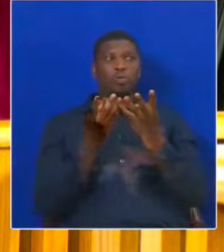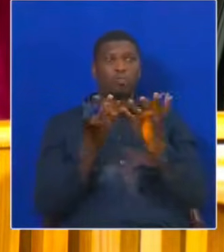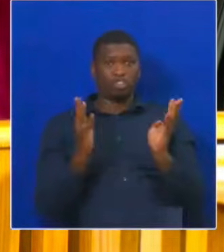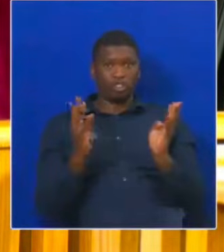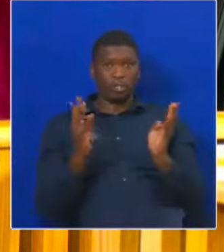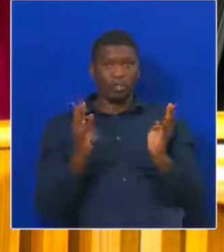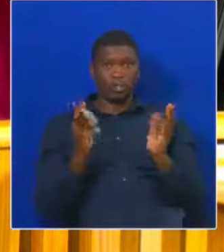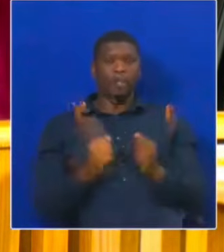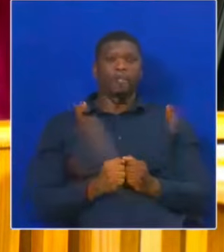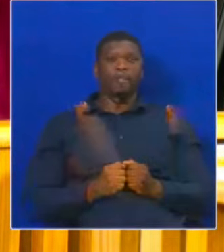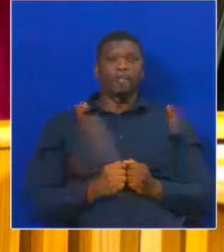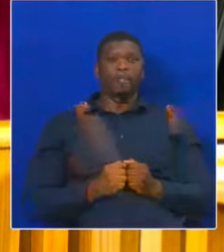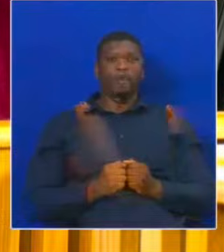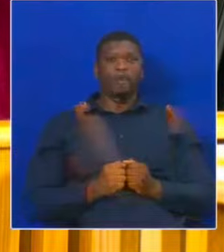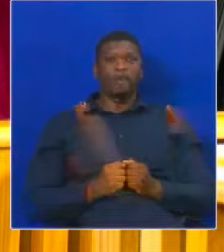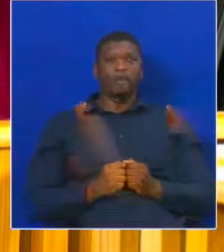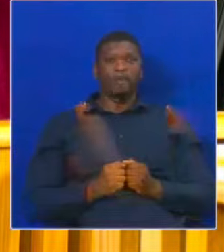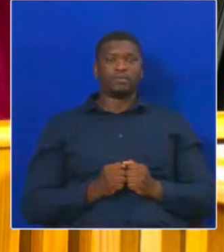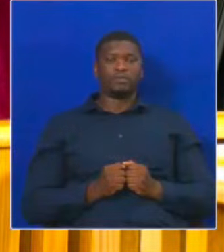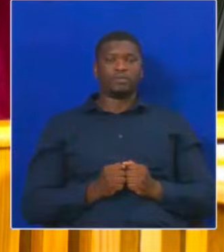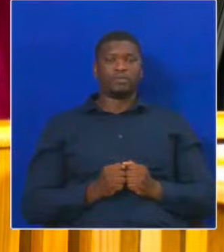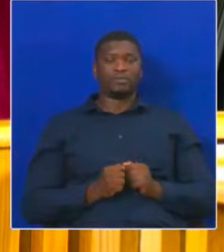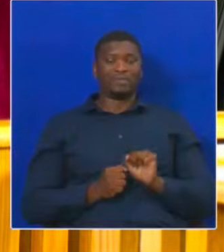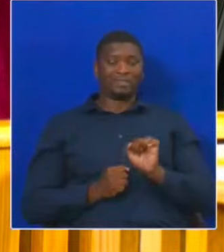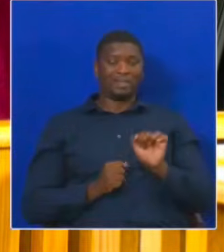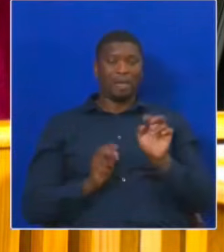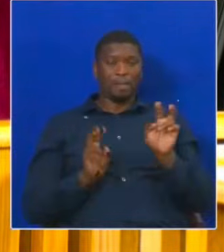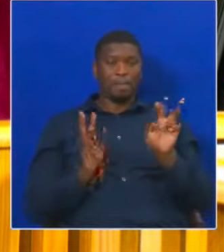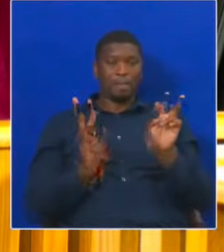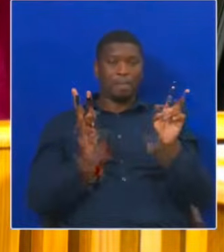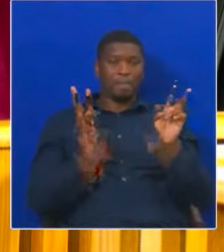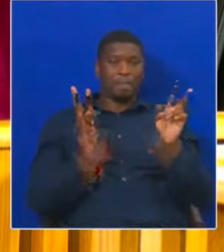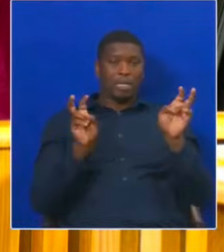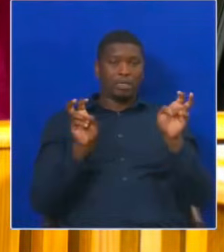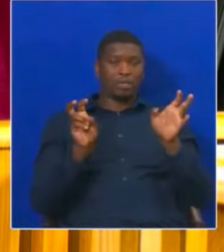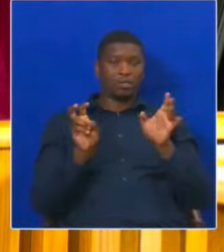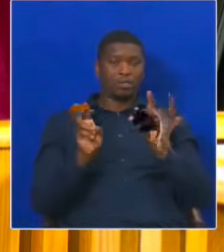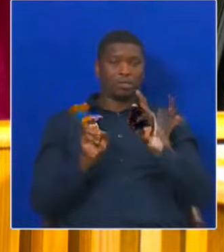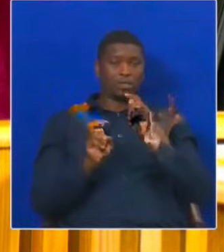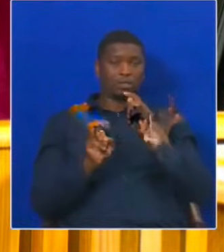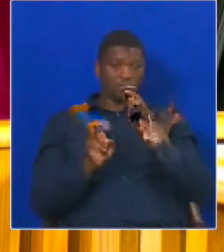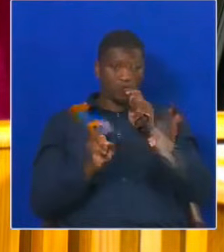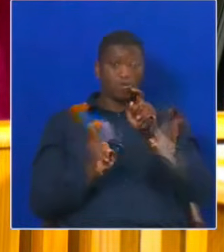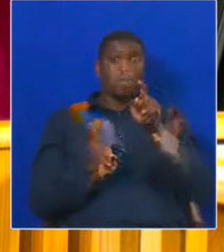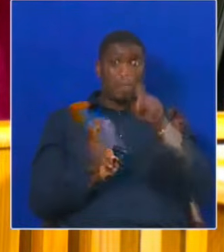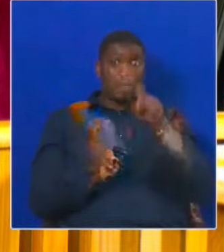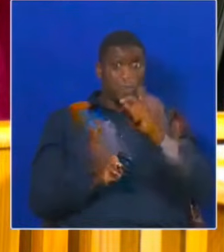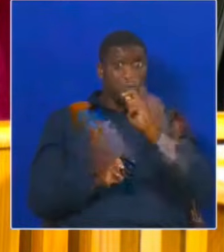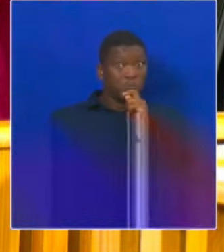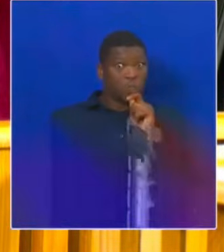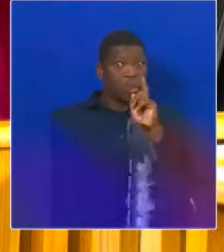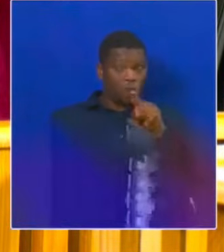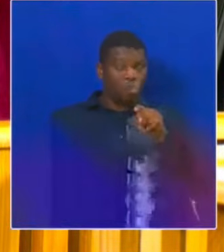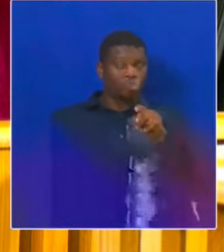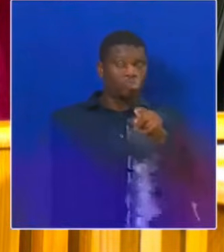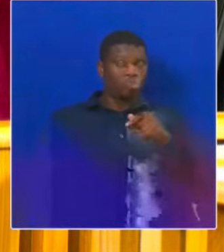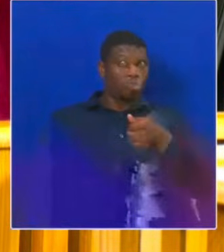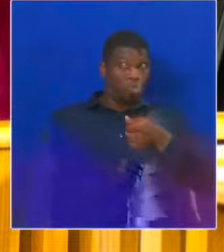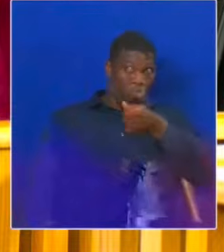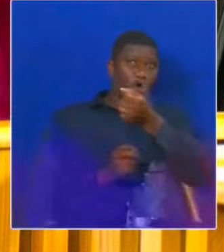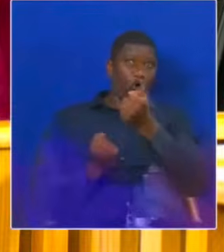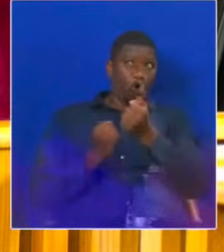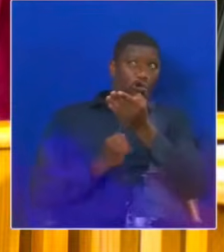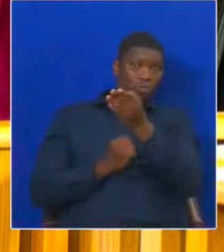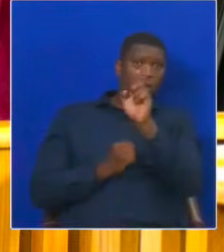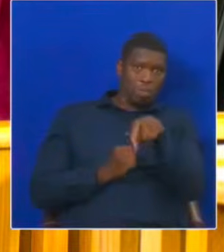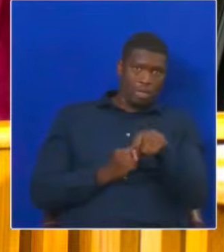The matter was indeed supposed to be heard on the date of